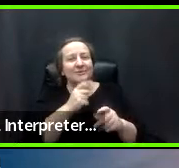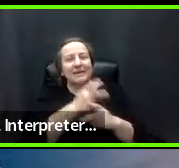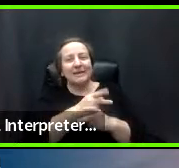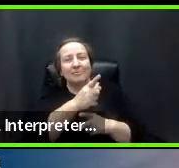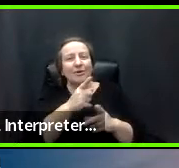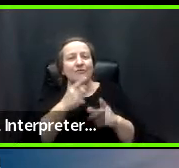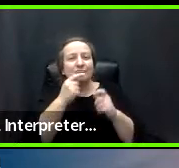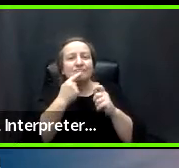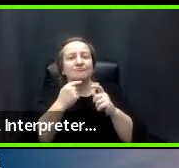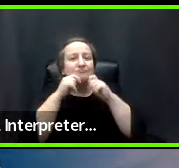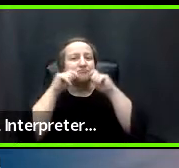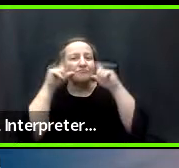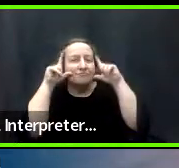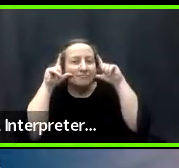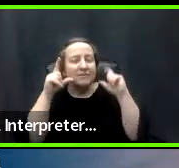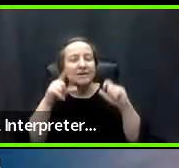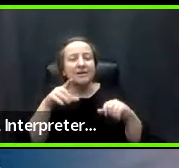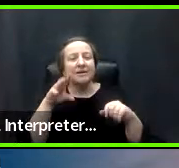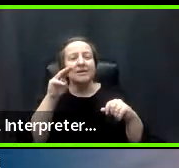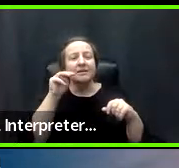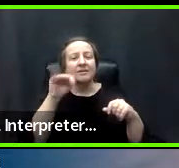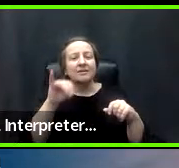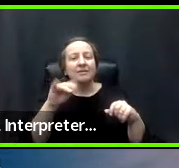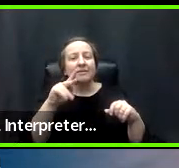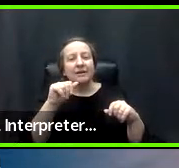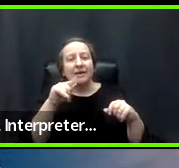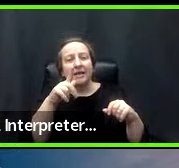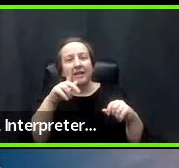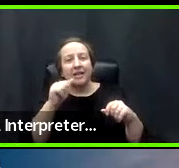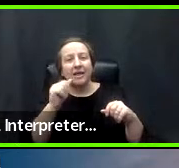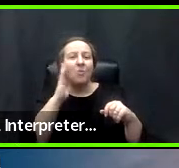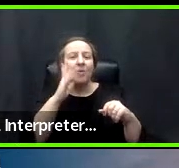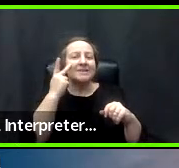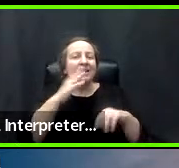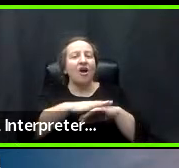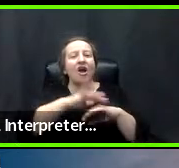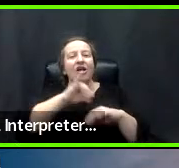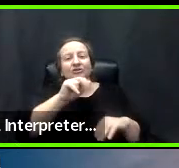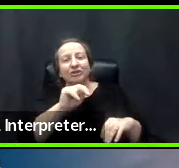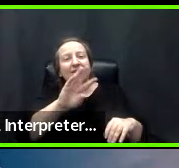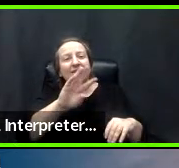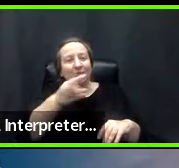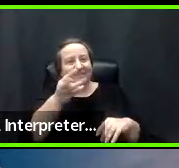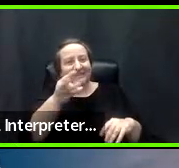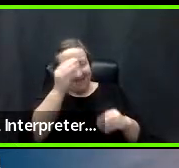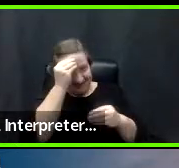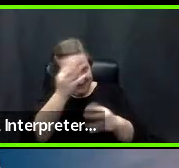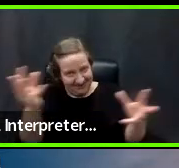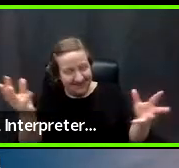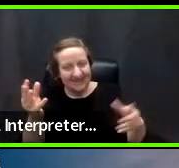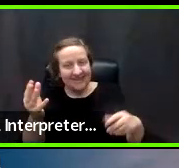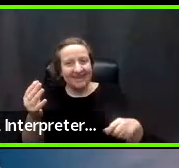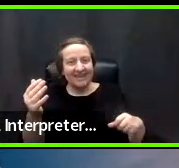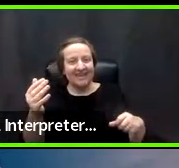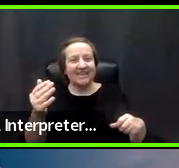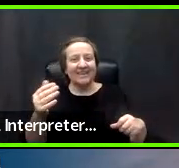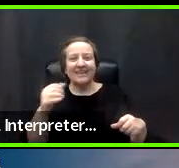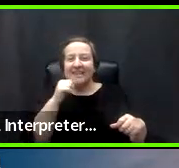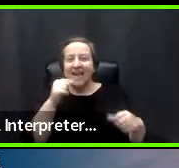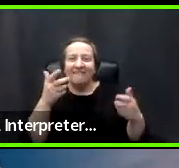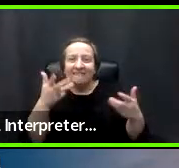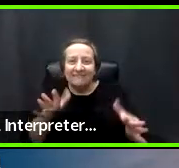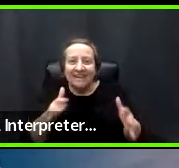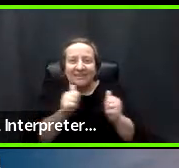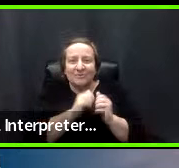bright red. You'll see it on January 6th. We'll just say that. How about that? There's wasn't quite done with